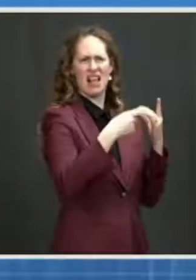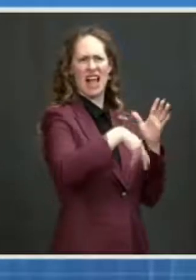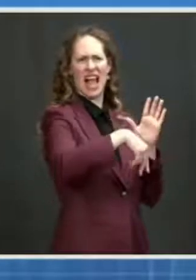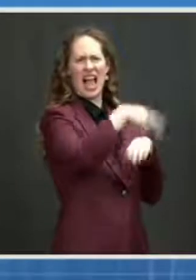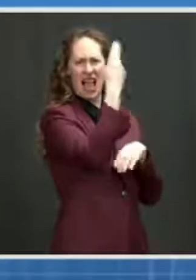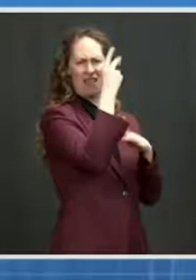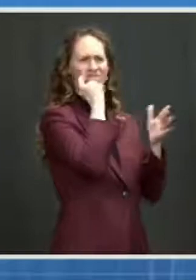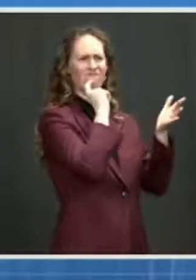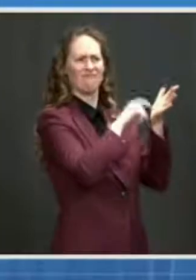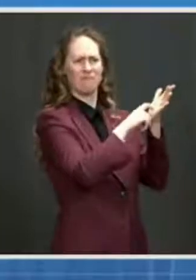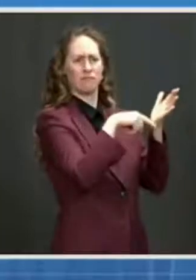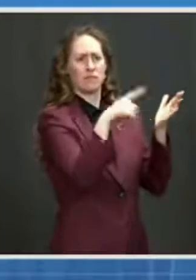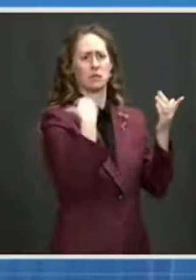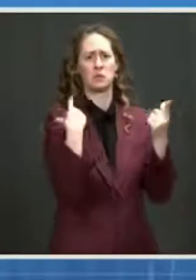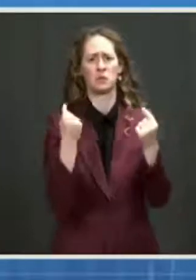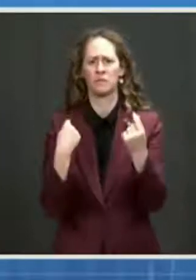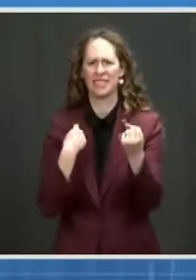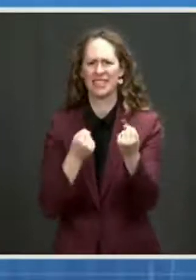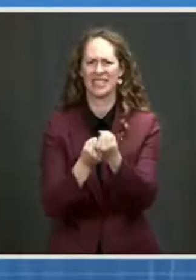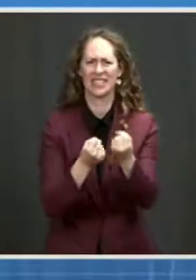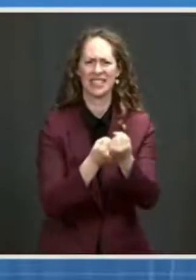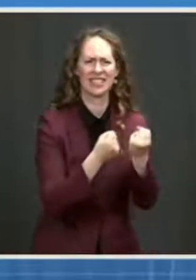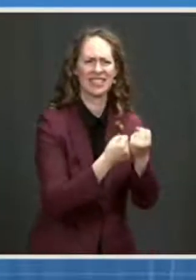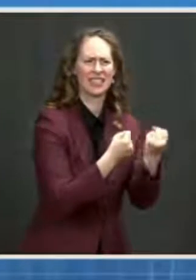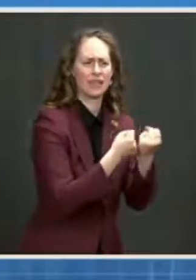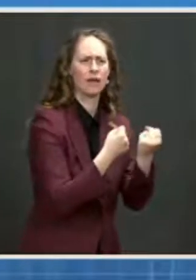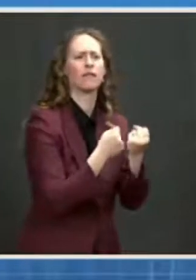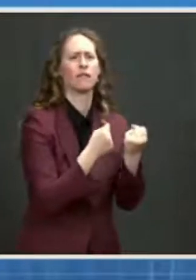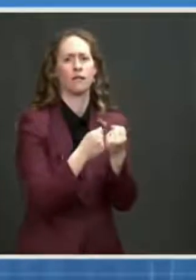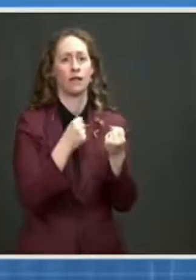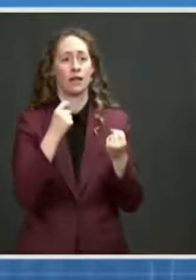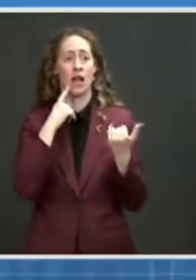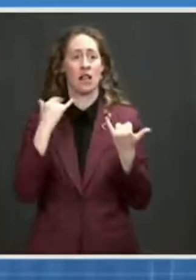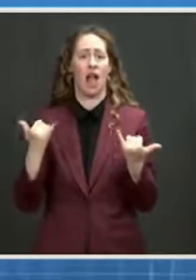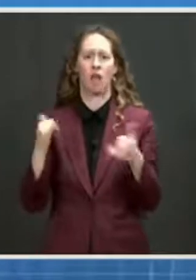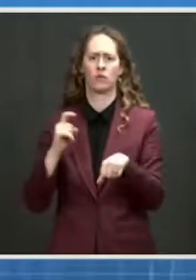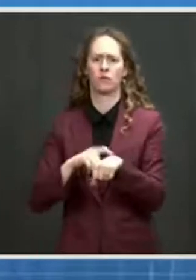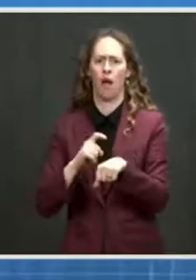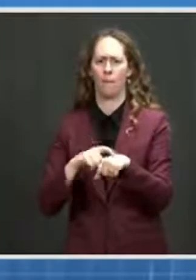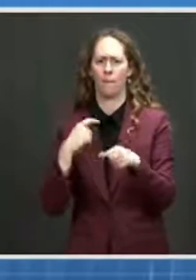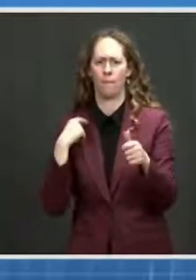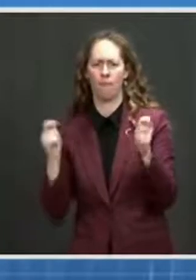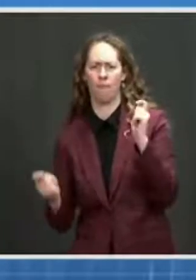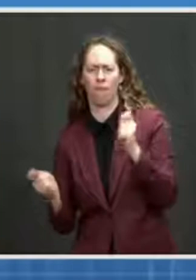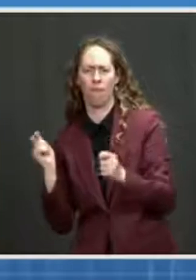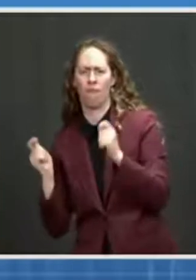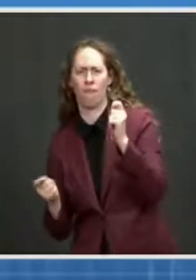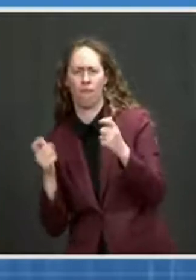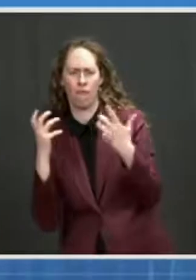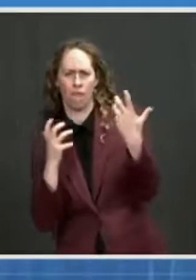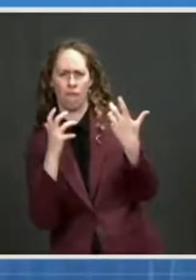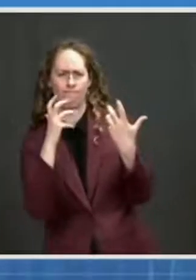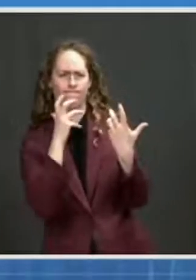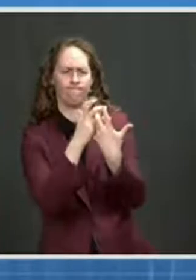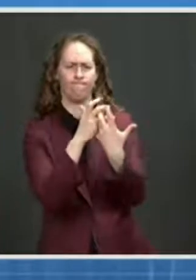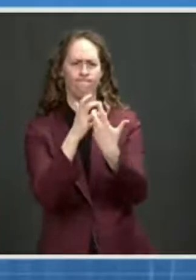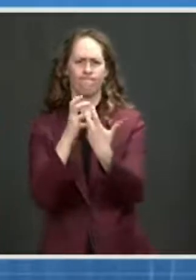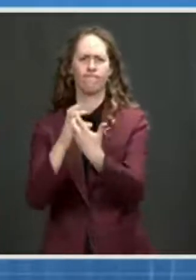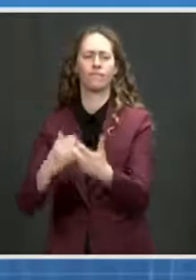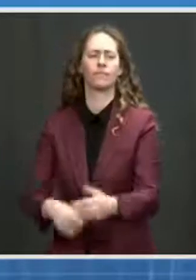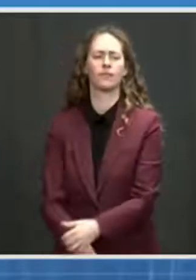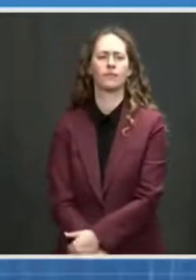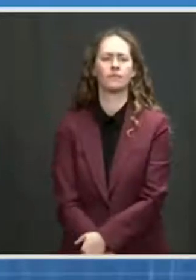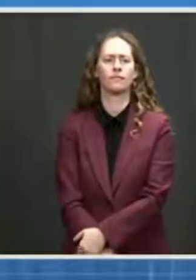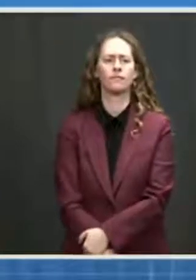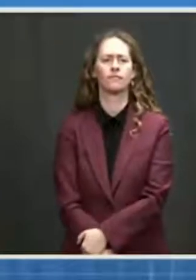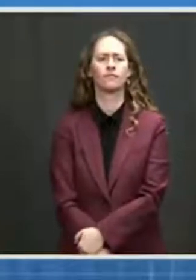to rethink the 212F? Thank you for those questions, Dave. We are in discussions about what will happen with